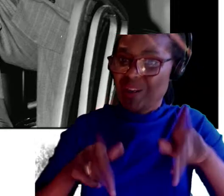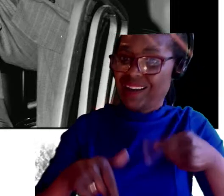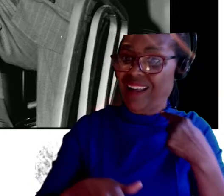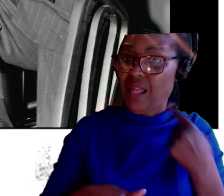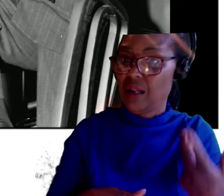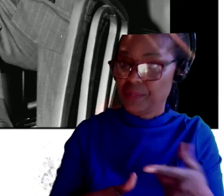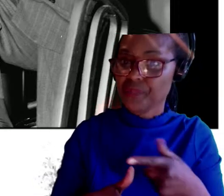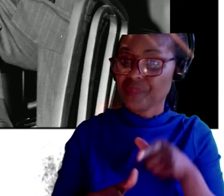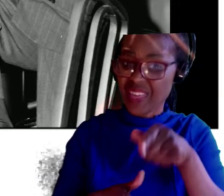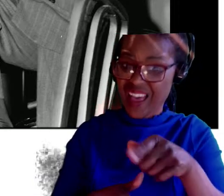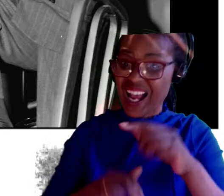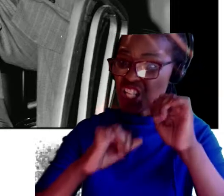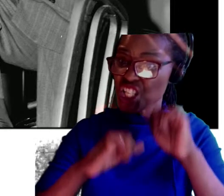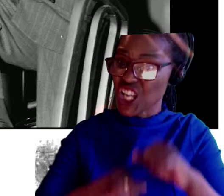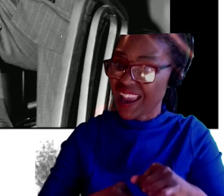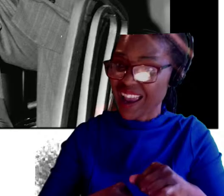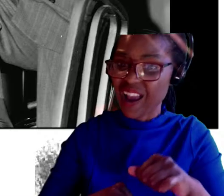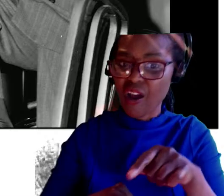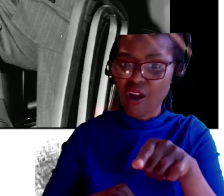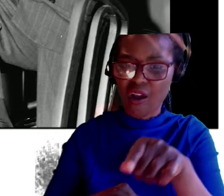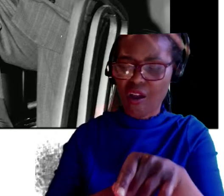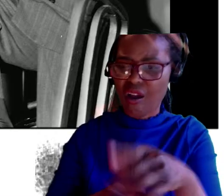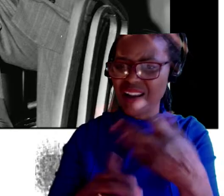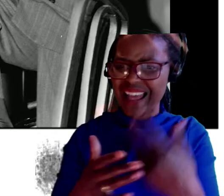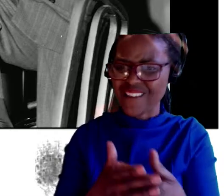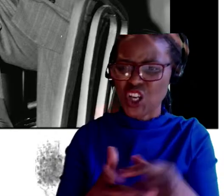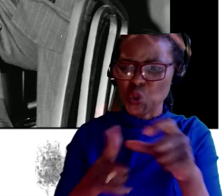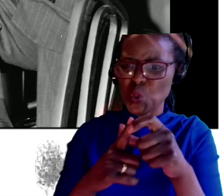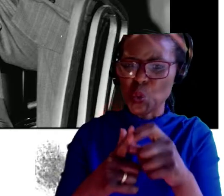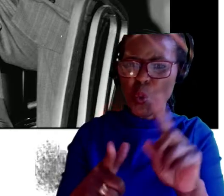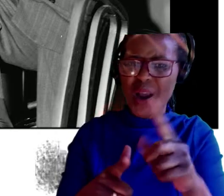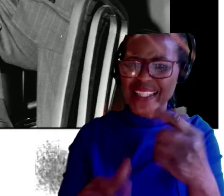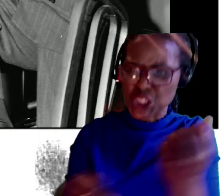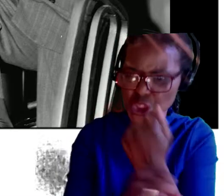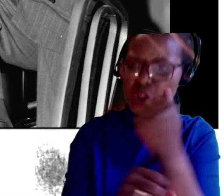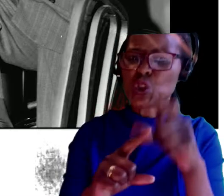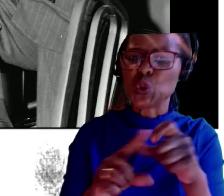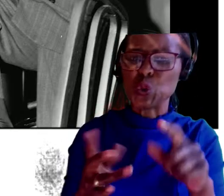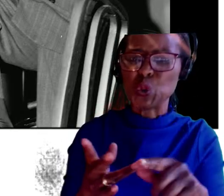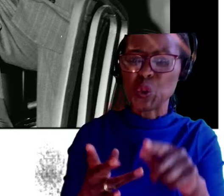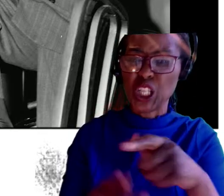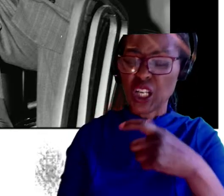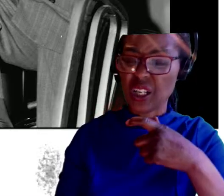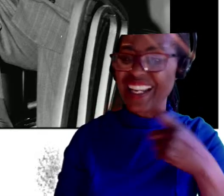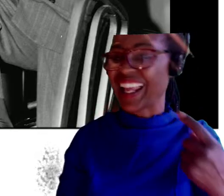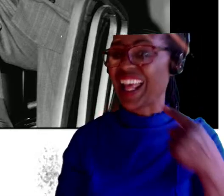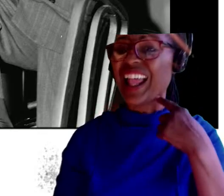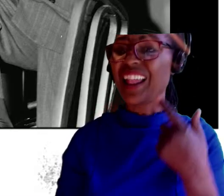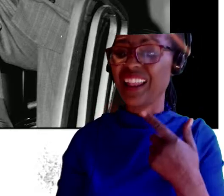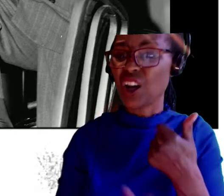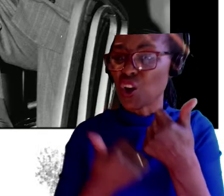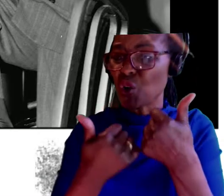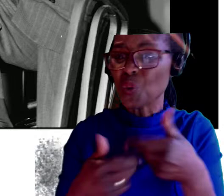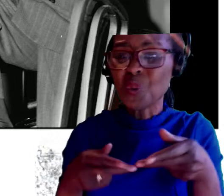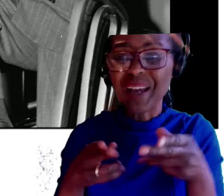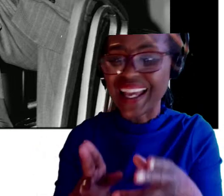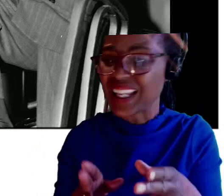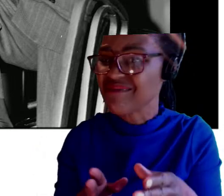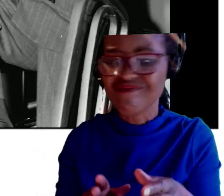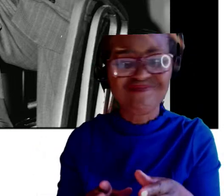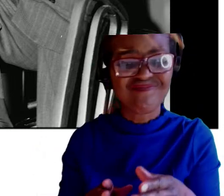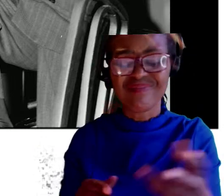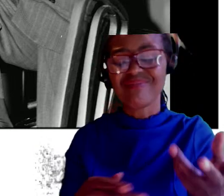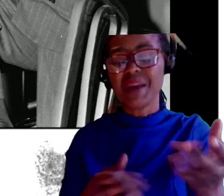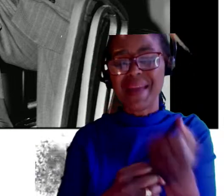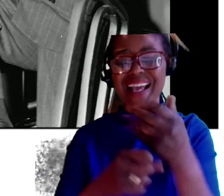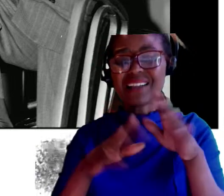single thing it's purportedly designed to do. Kill humanely, bring justice, maintain the peace, deter